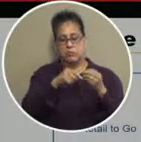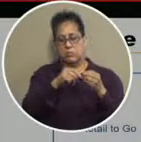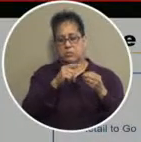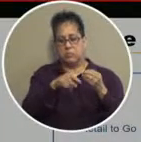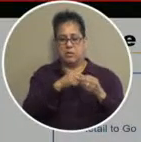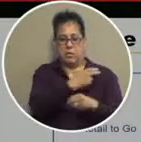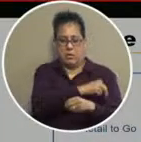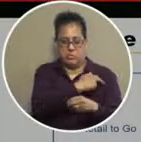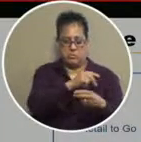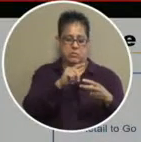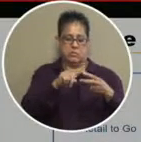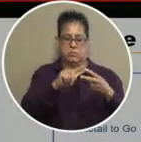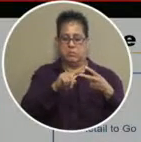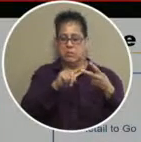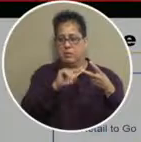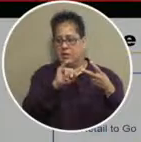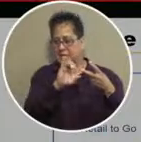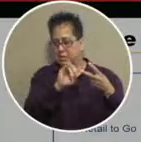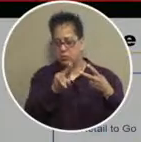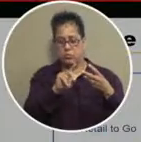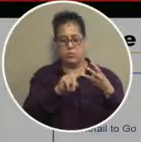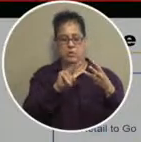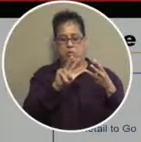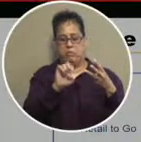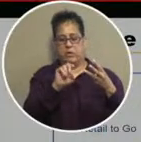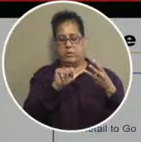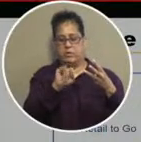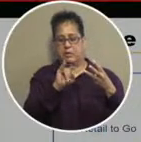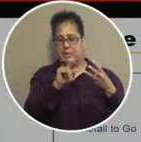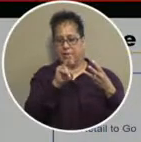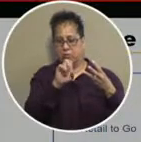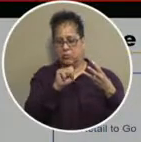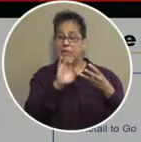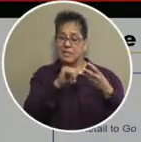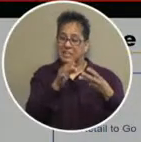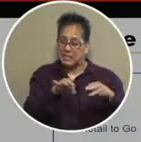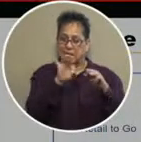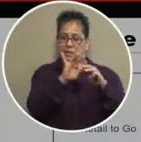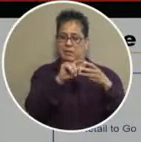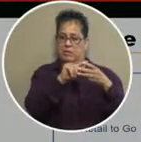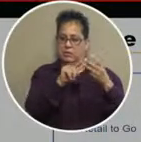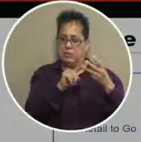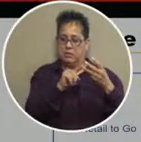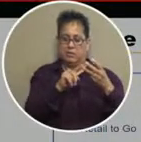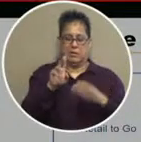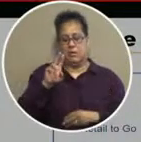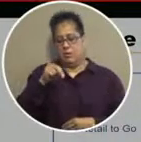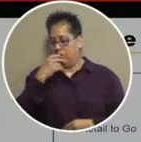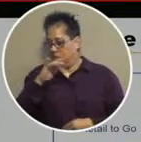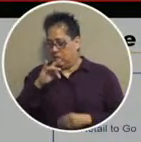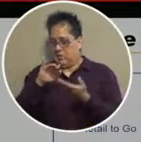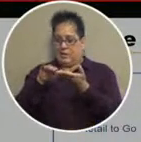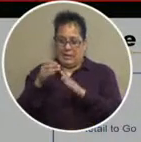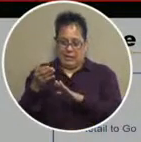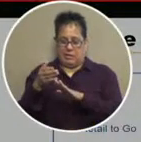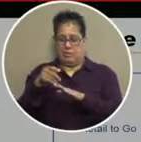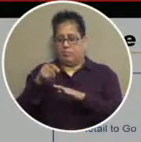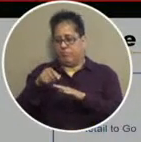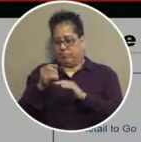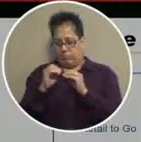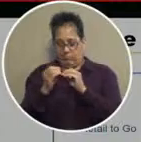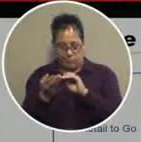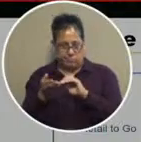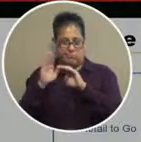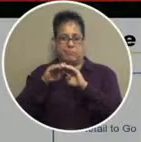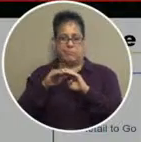hospitalizations, ICUs, and ventilators, which are the keys. Unfortunately, with these deaths and these underlying causes, which are a real